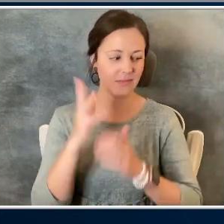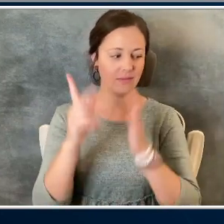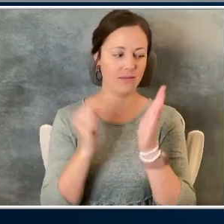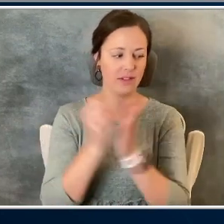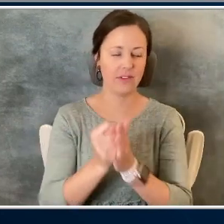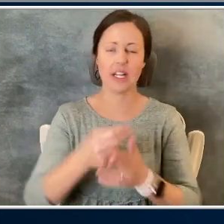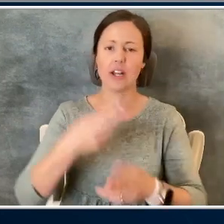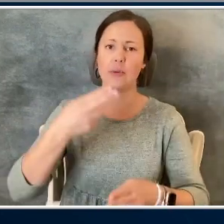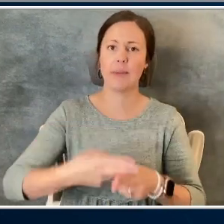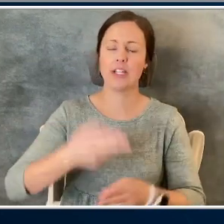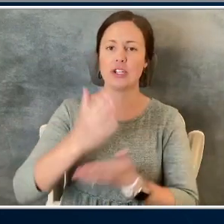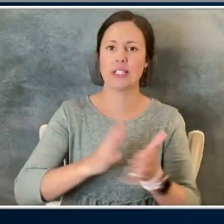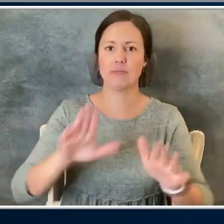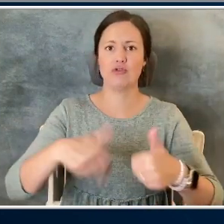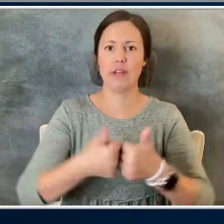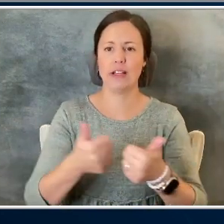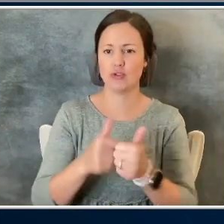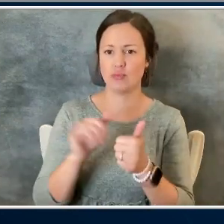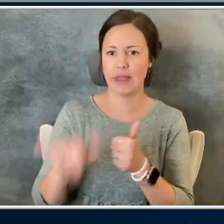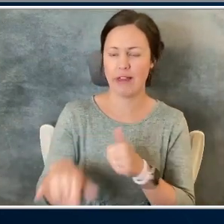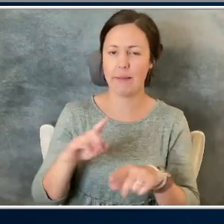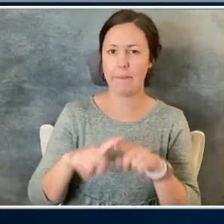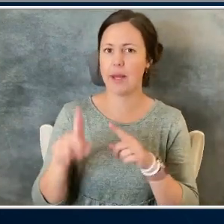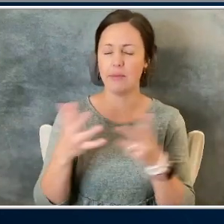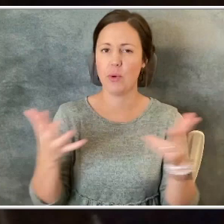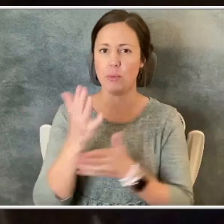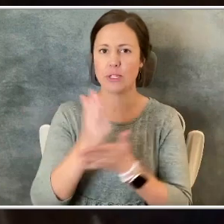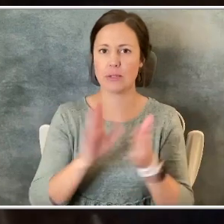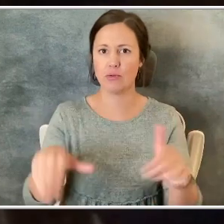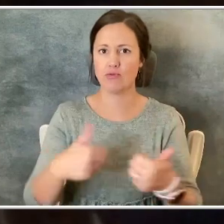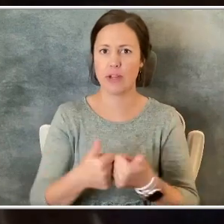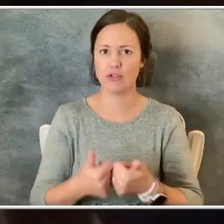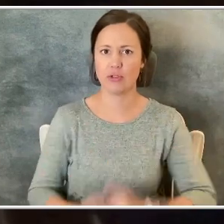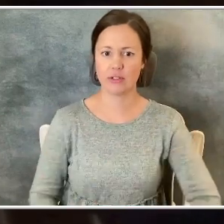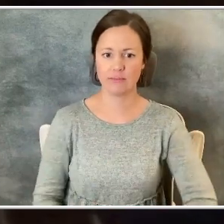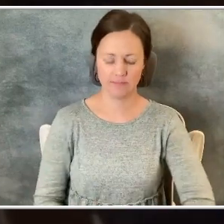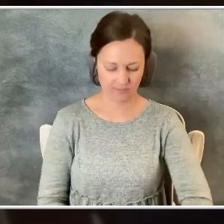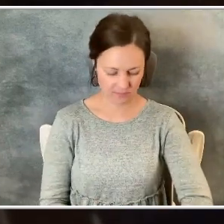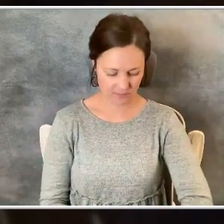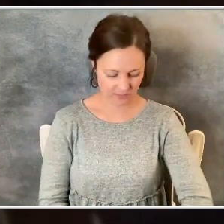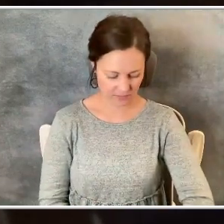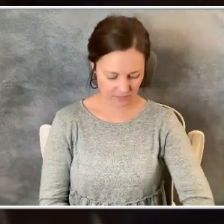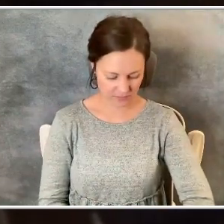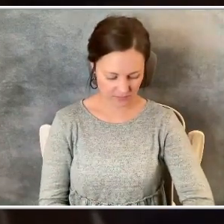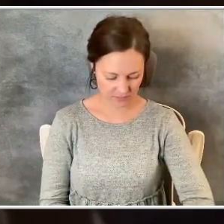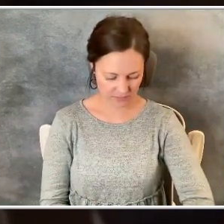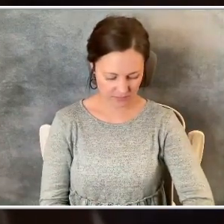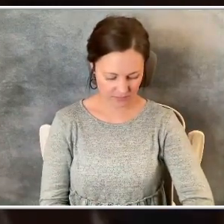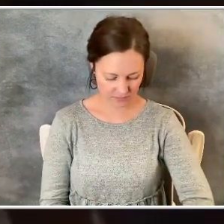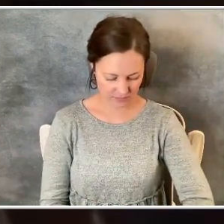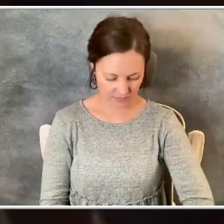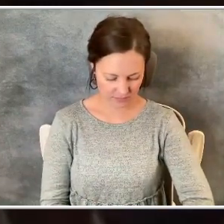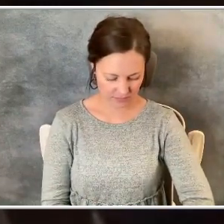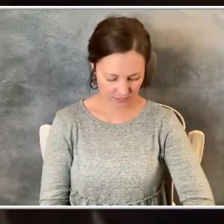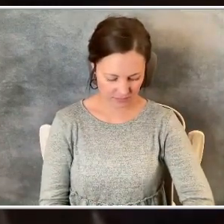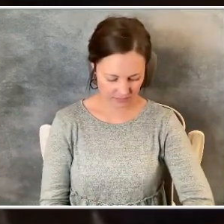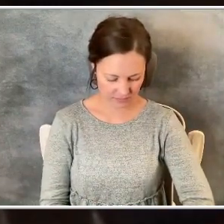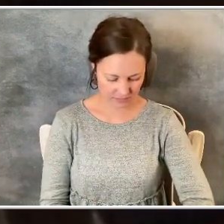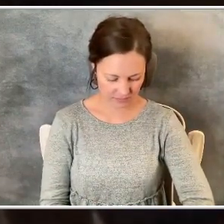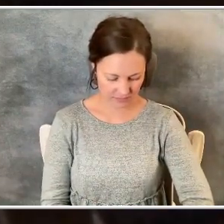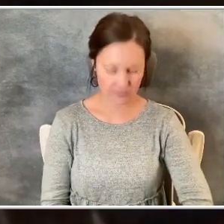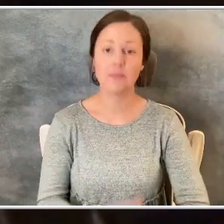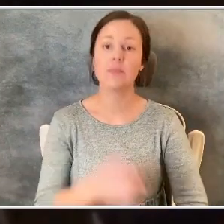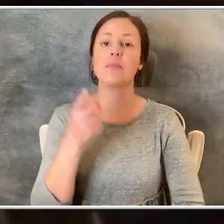Wendy's case. Dr. Holding, what were some of those challenges? Well, the deep flap, the abdominal